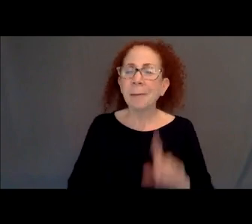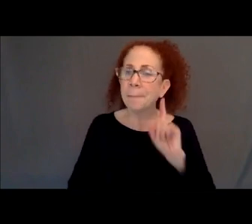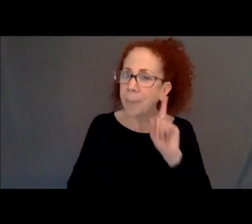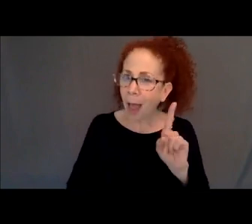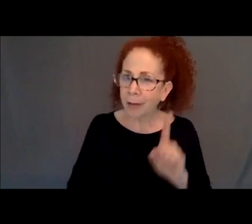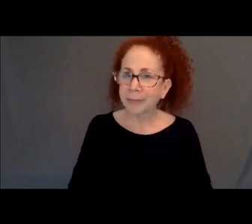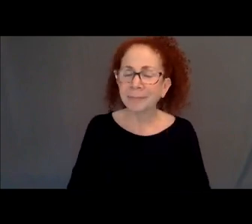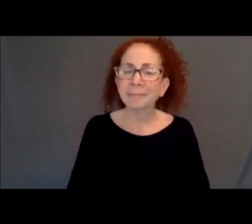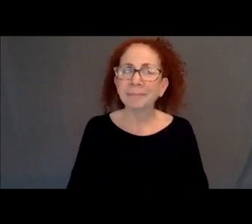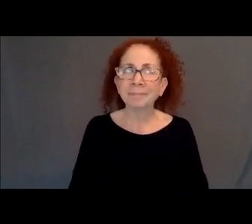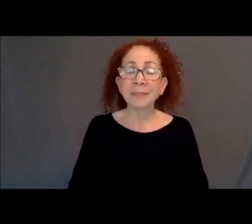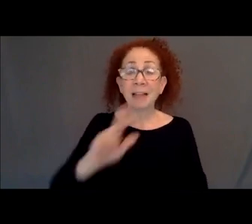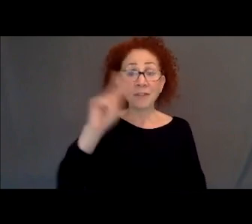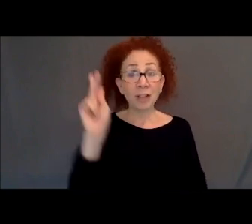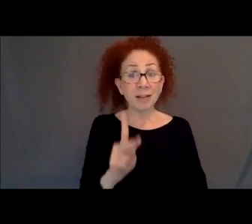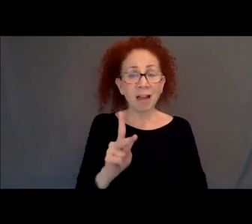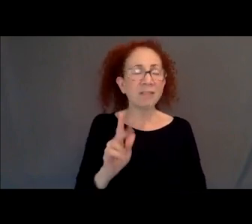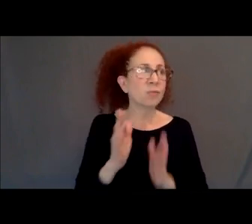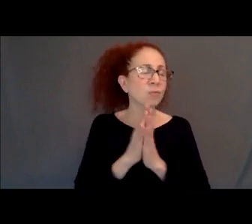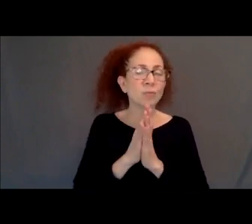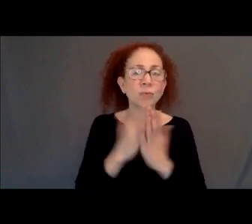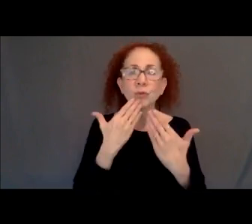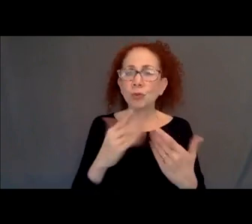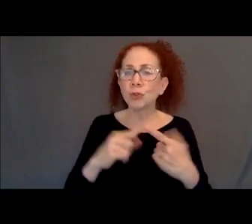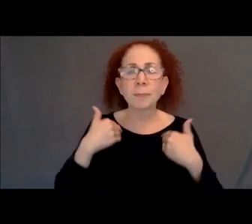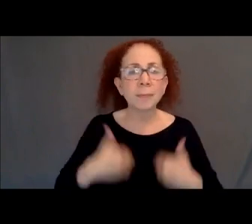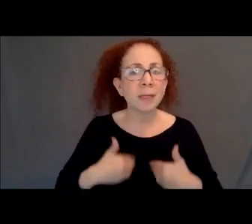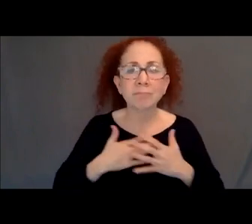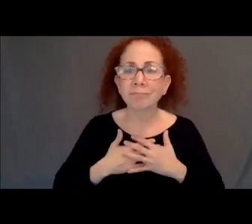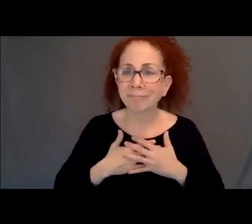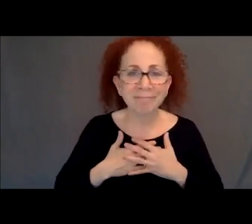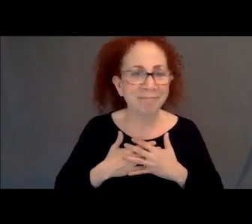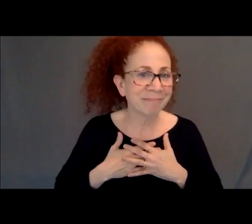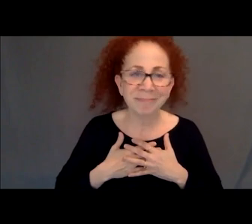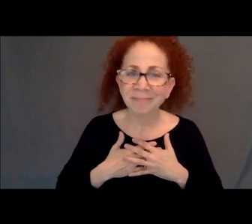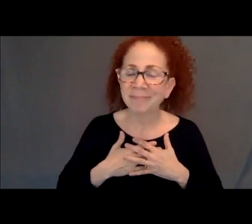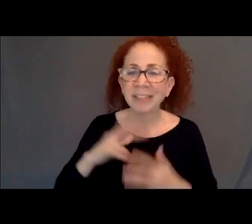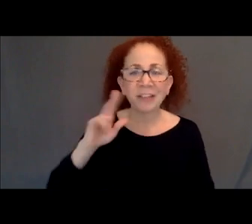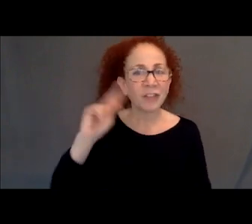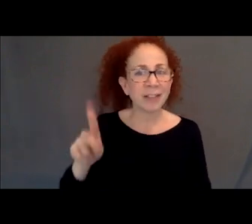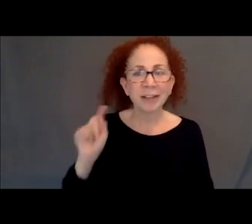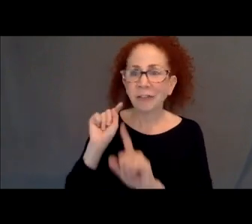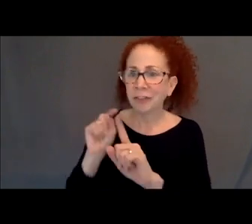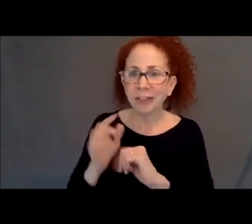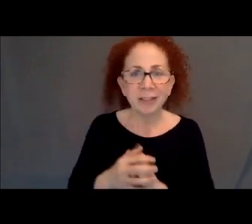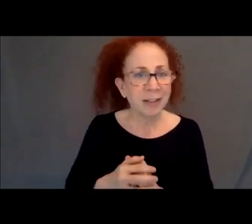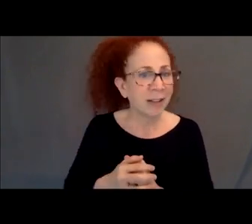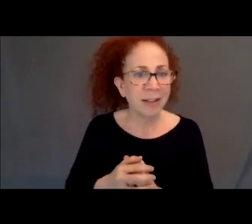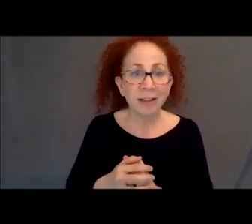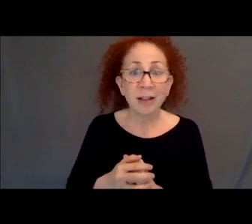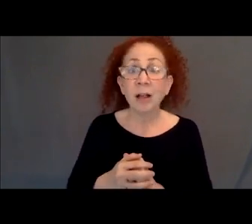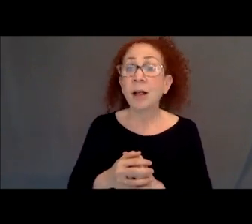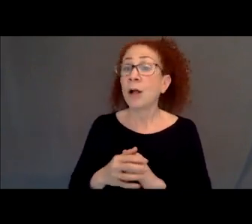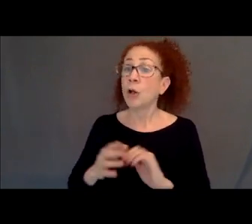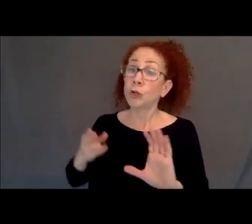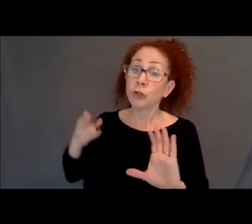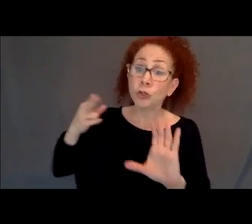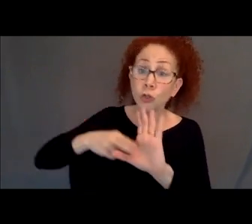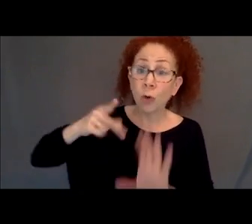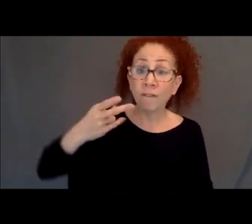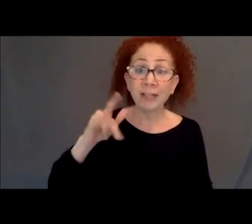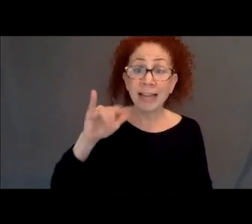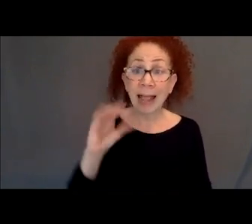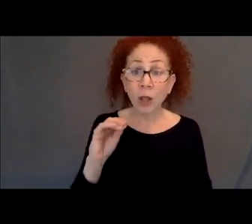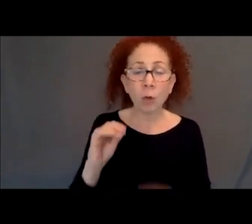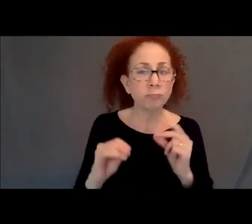But Philadelphia has been so good to me. I mean, from the moment I joined Philadanco,